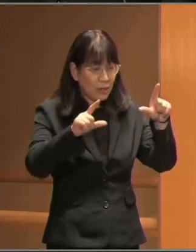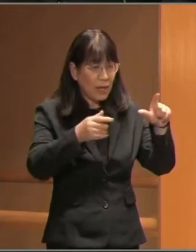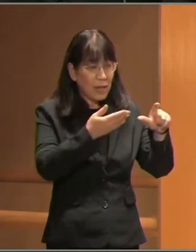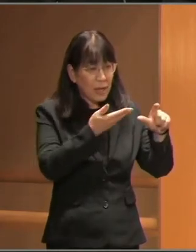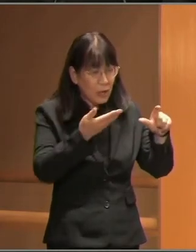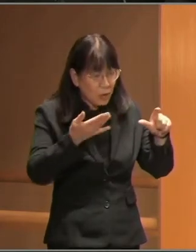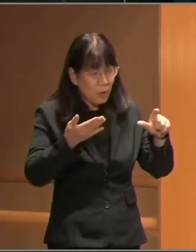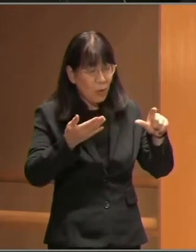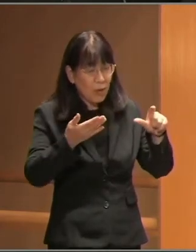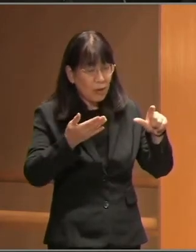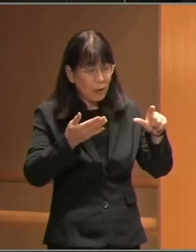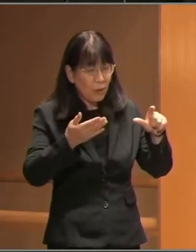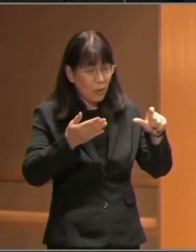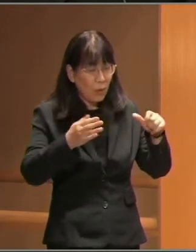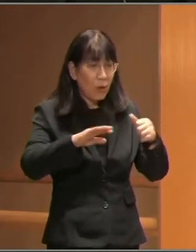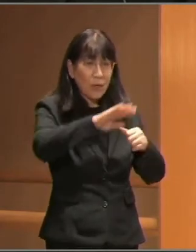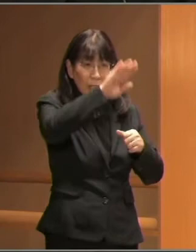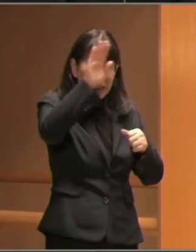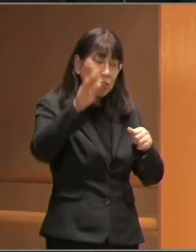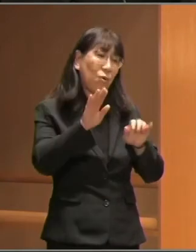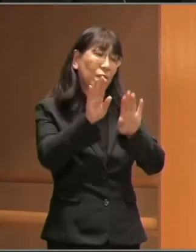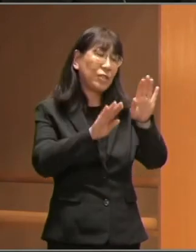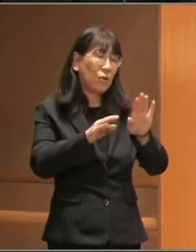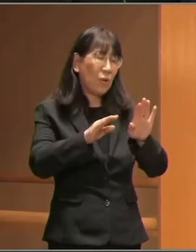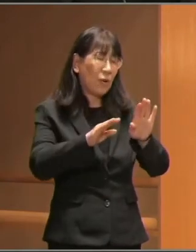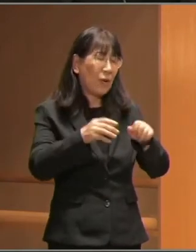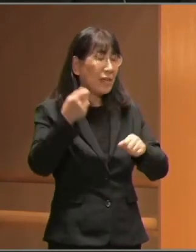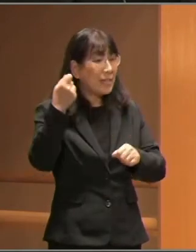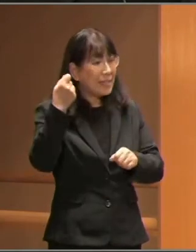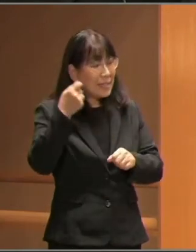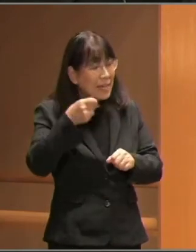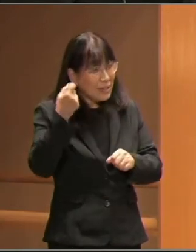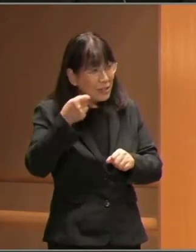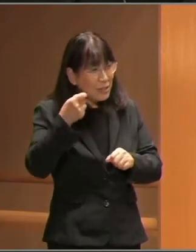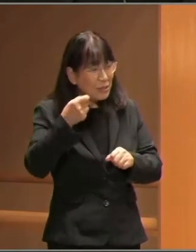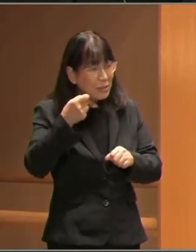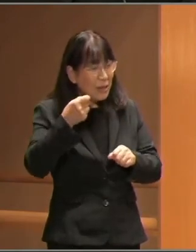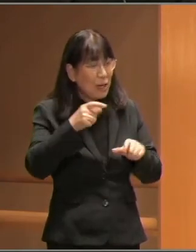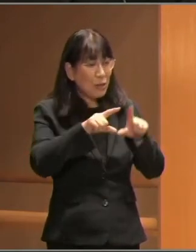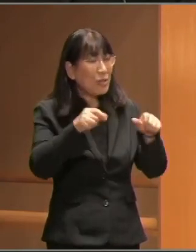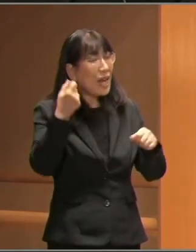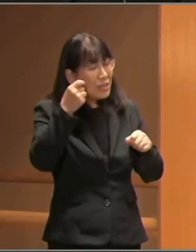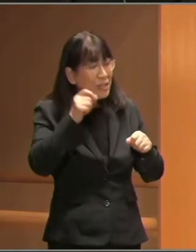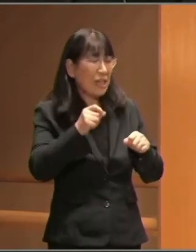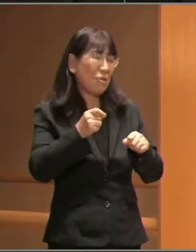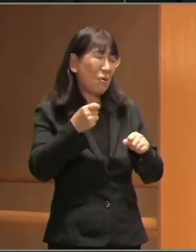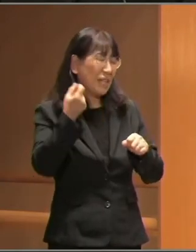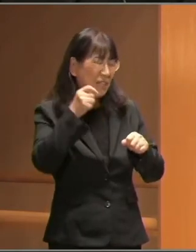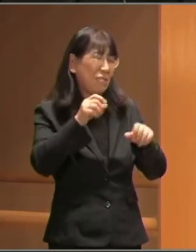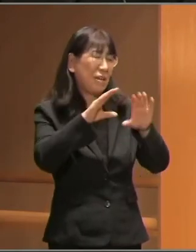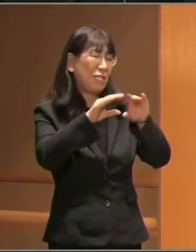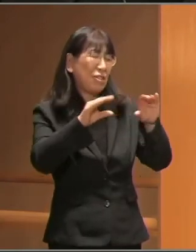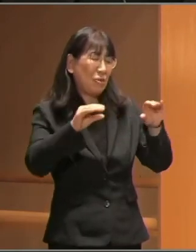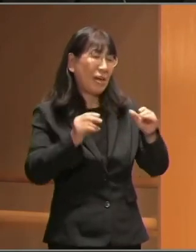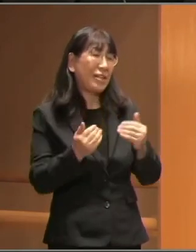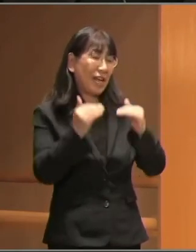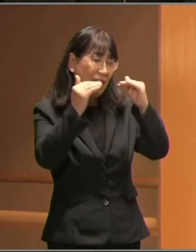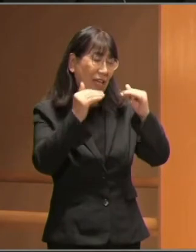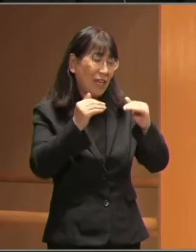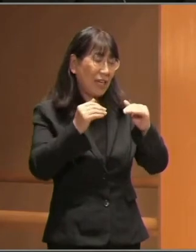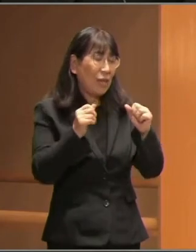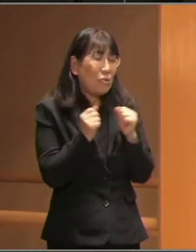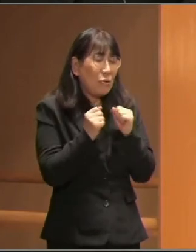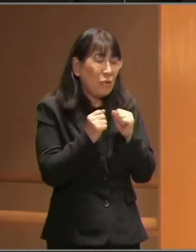climate of the Japanese area facing the Pacific Ocean. In summer, it's very hot